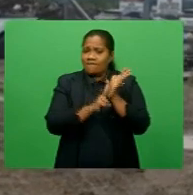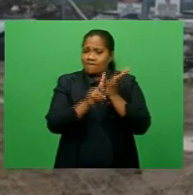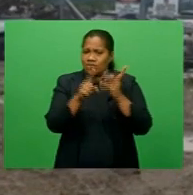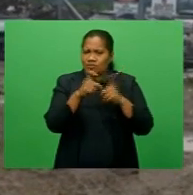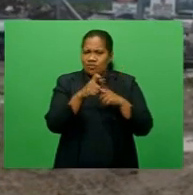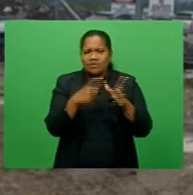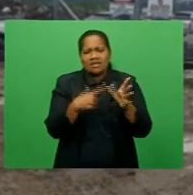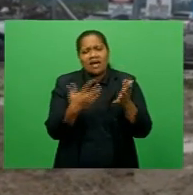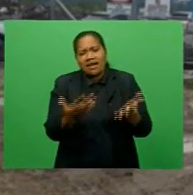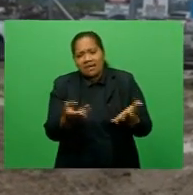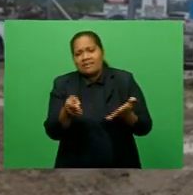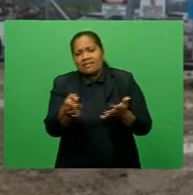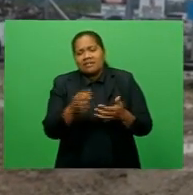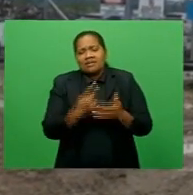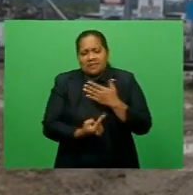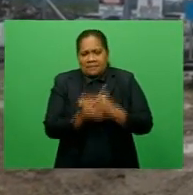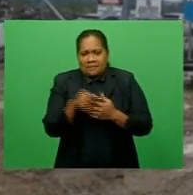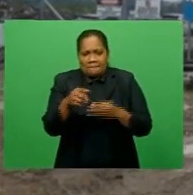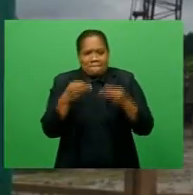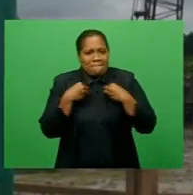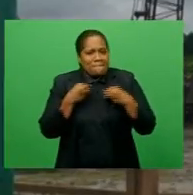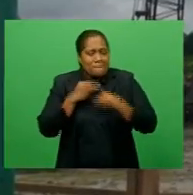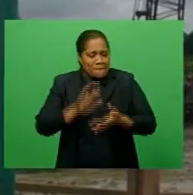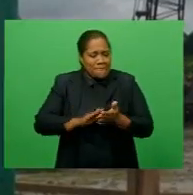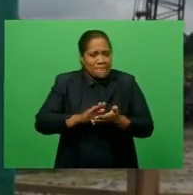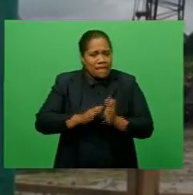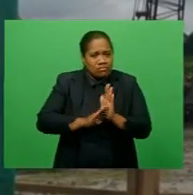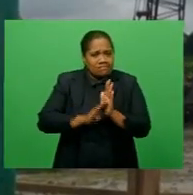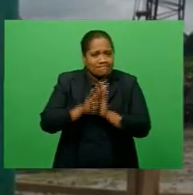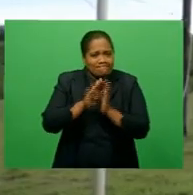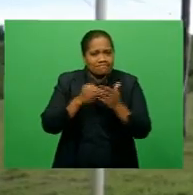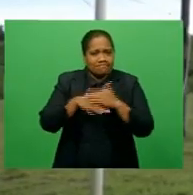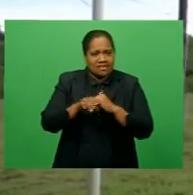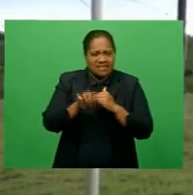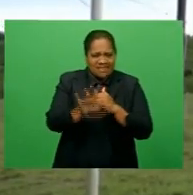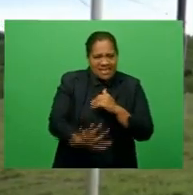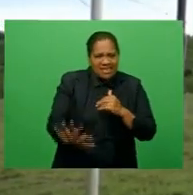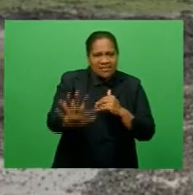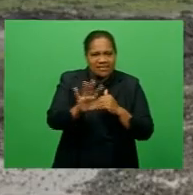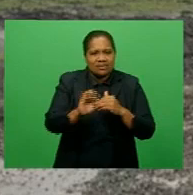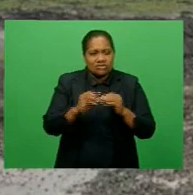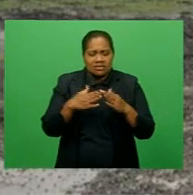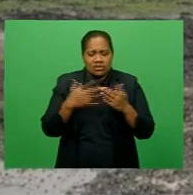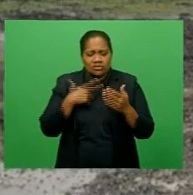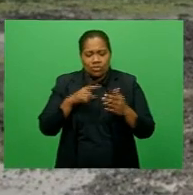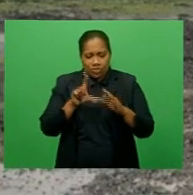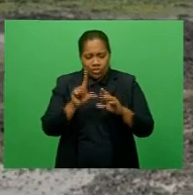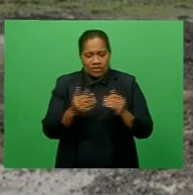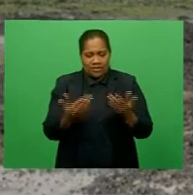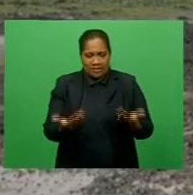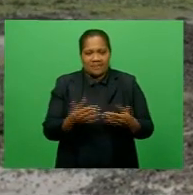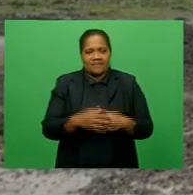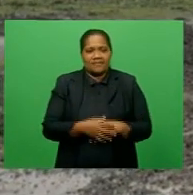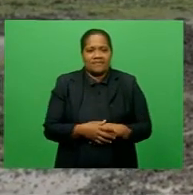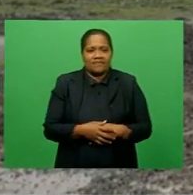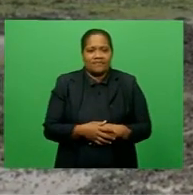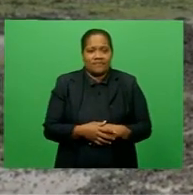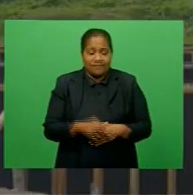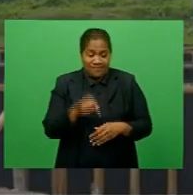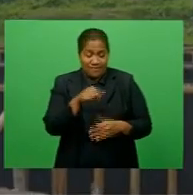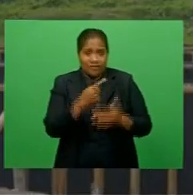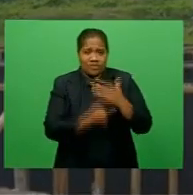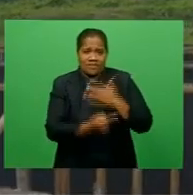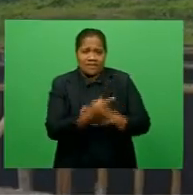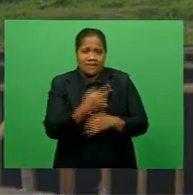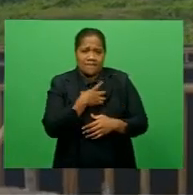for business growth and all in the Suva area, so we're doing this terminal. The storage terminal will further cement